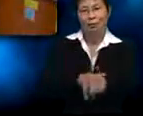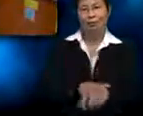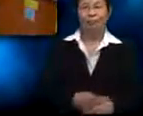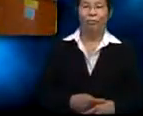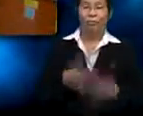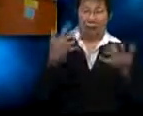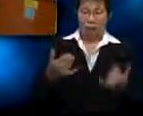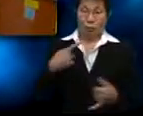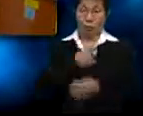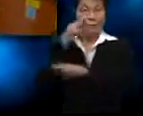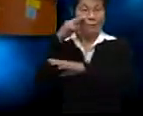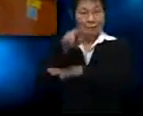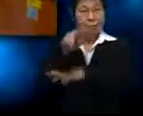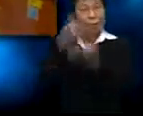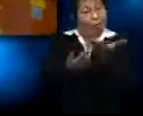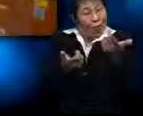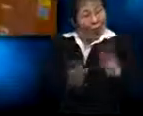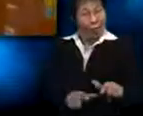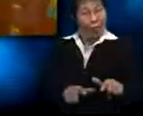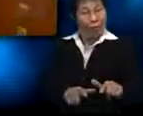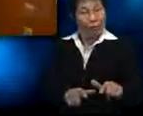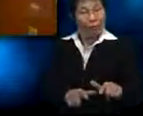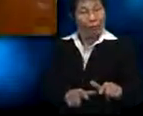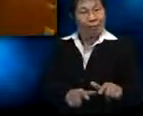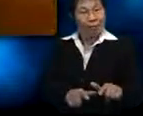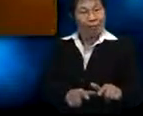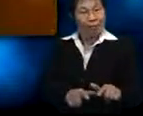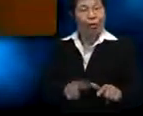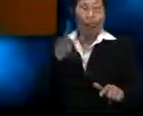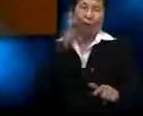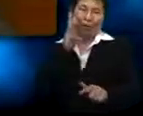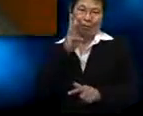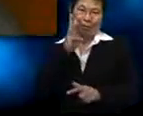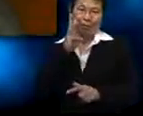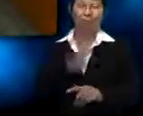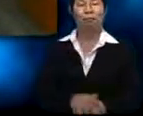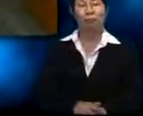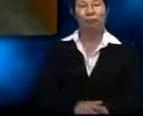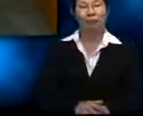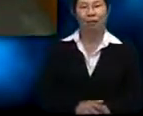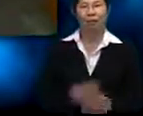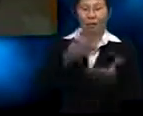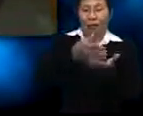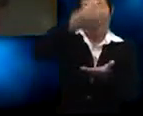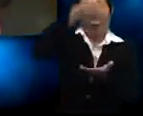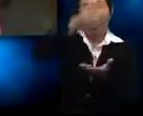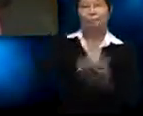Now, we shall see what happened to water and the